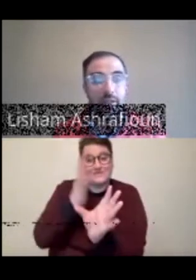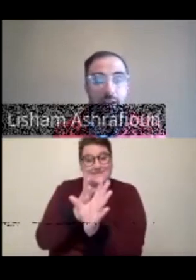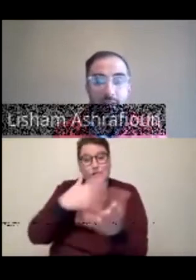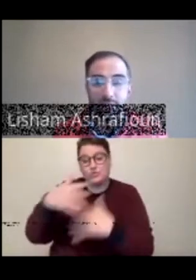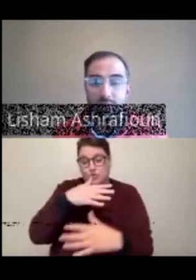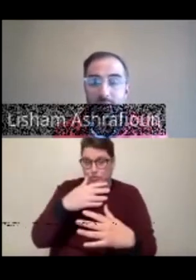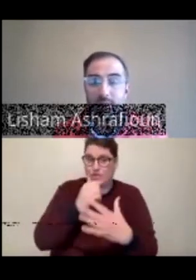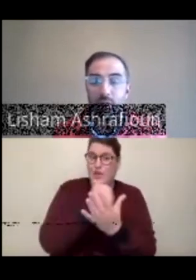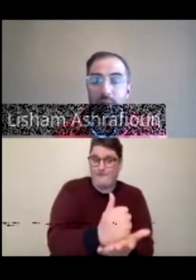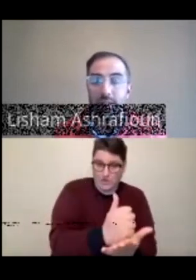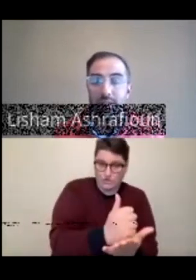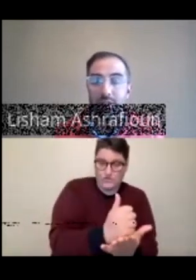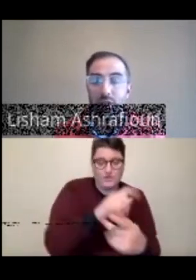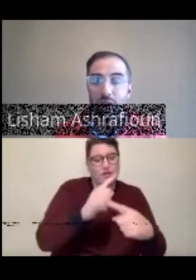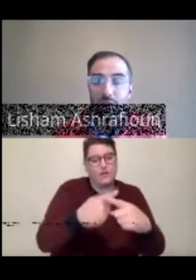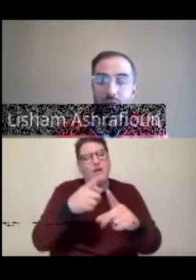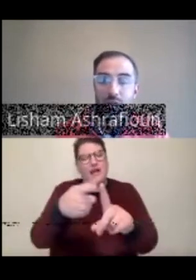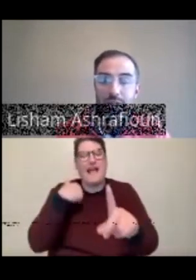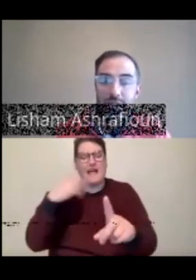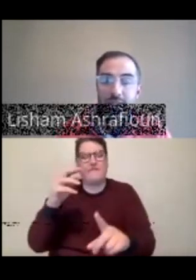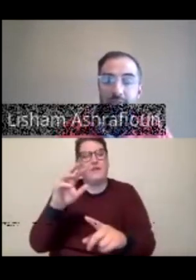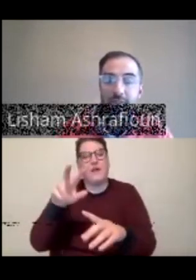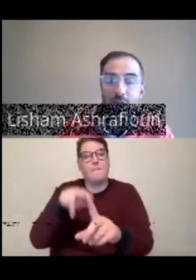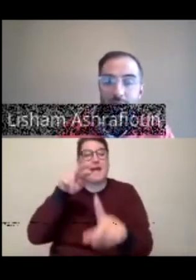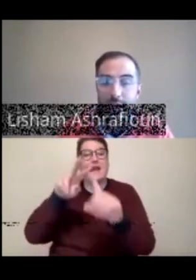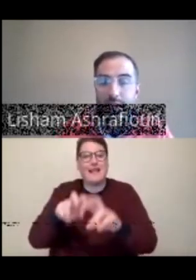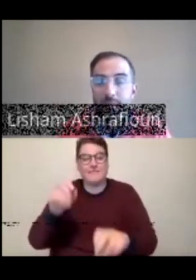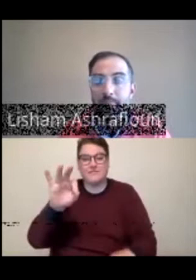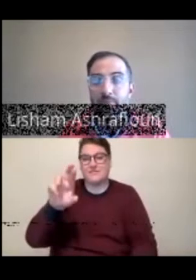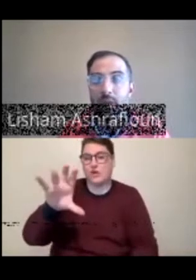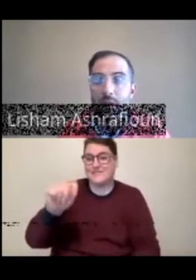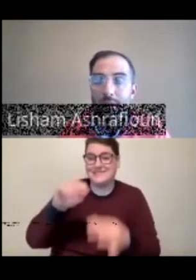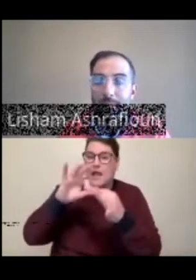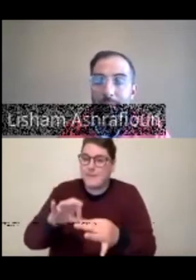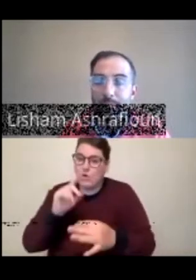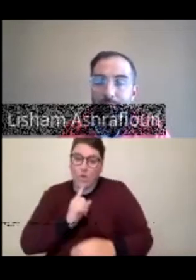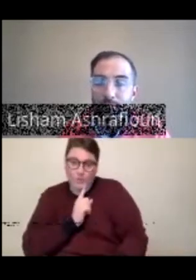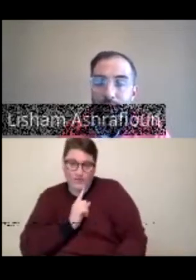was a meta-analysis on randomized clinical trials for loneliness that found that